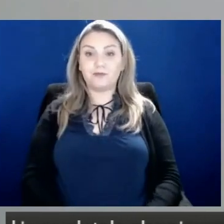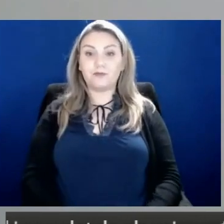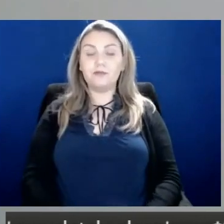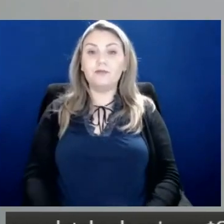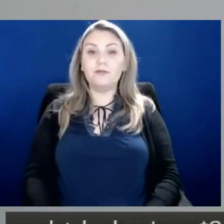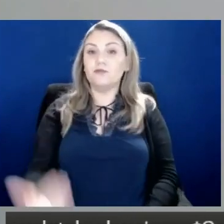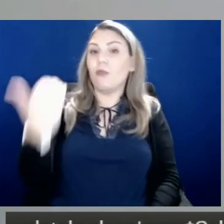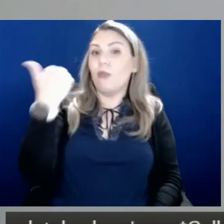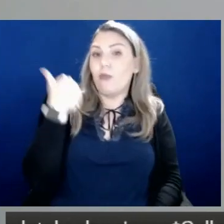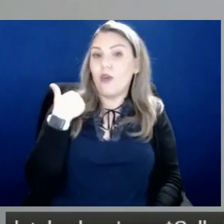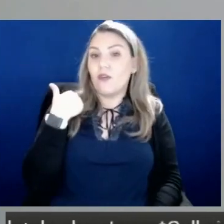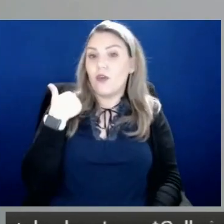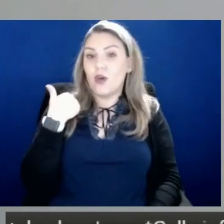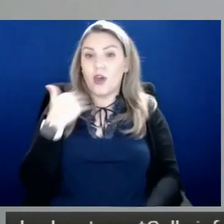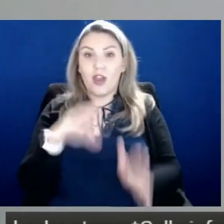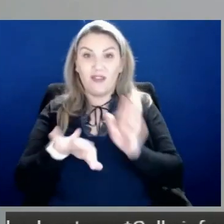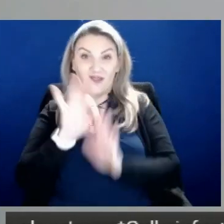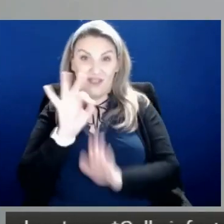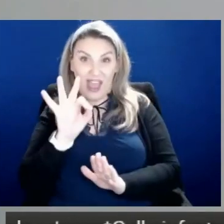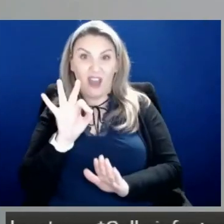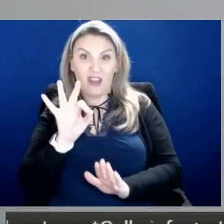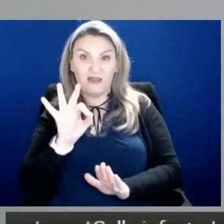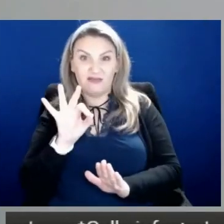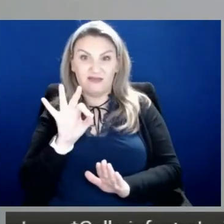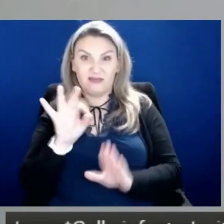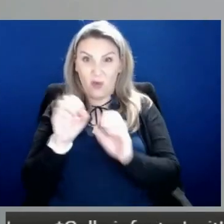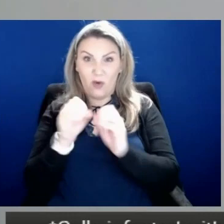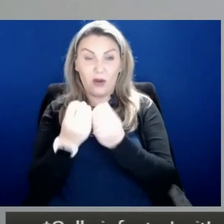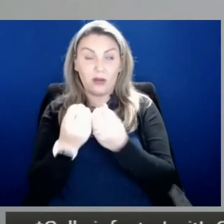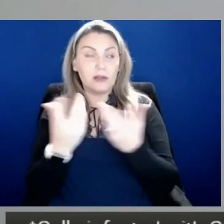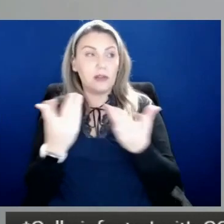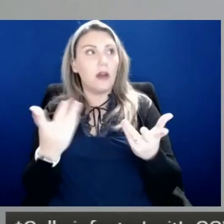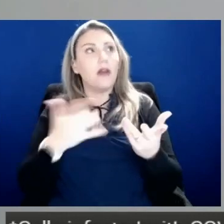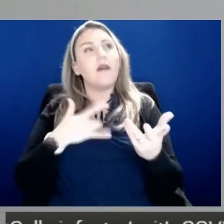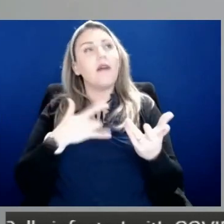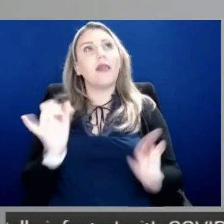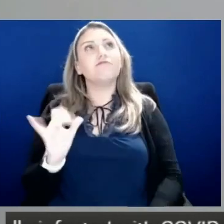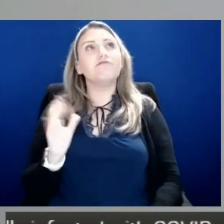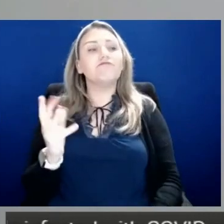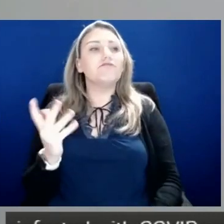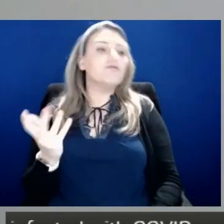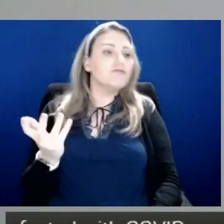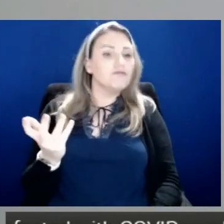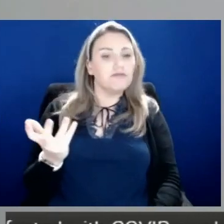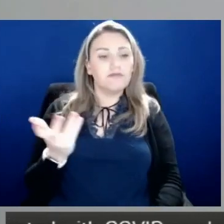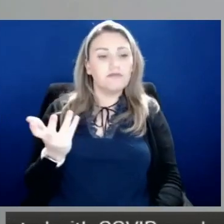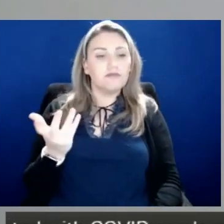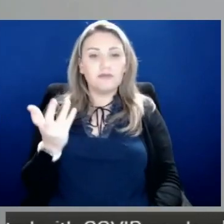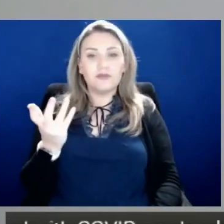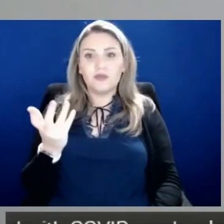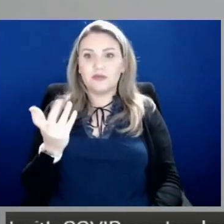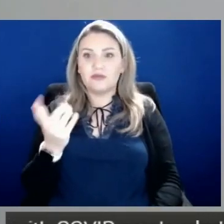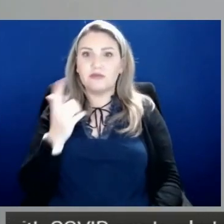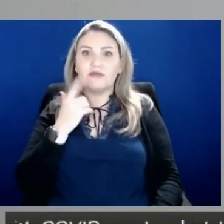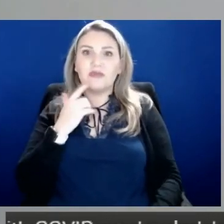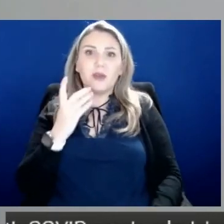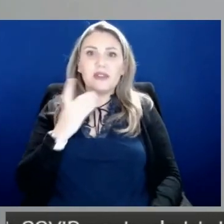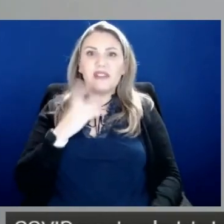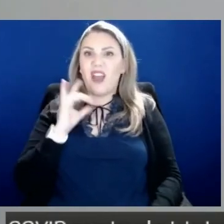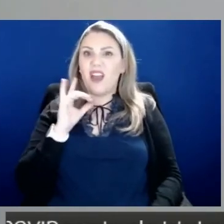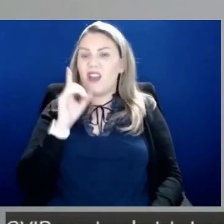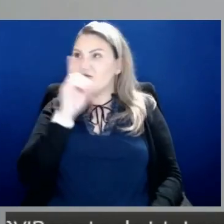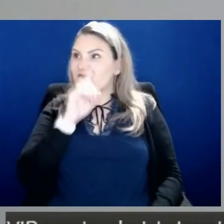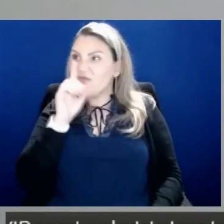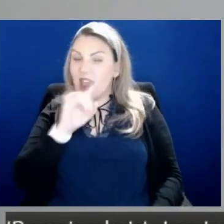Before I found Turning Point, I mean, it felt like I was, imposter syndrome. And I was like, am I